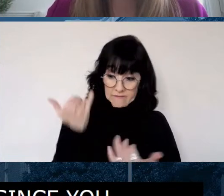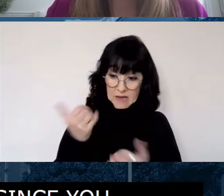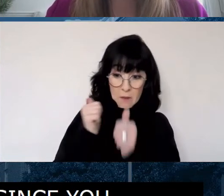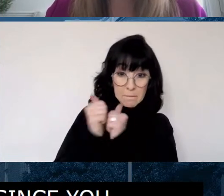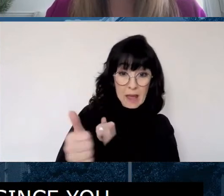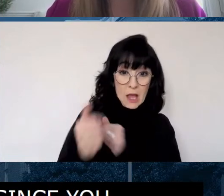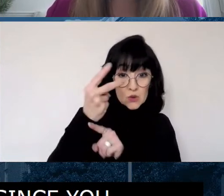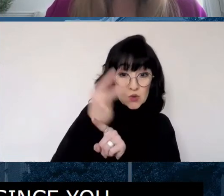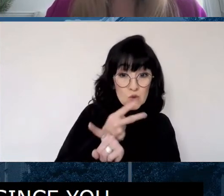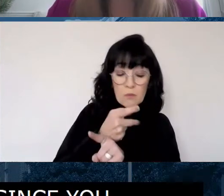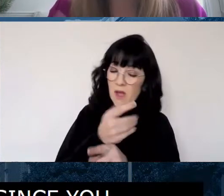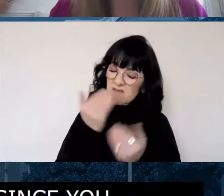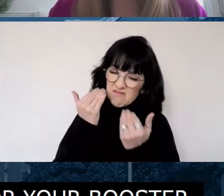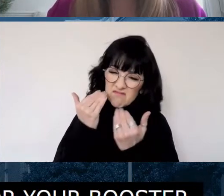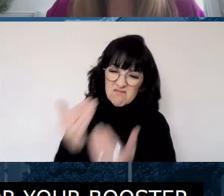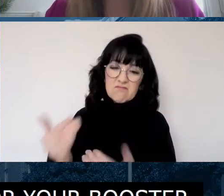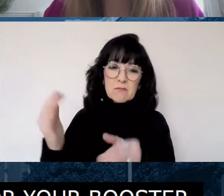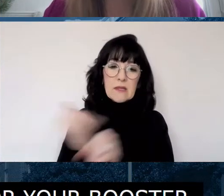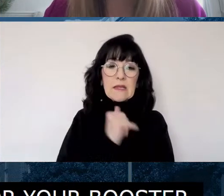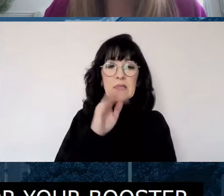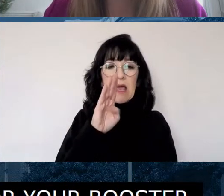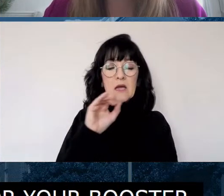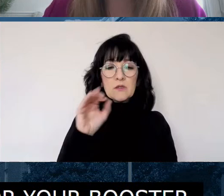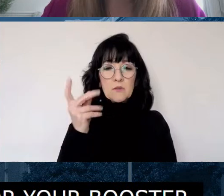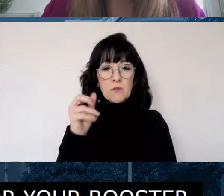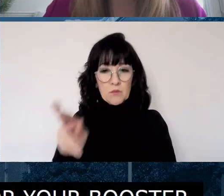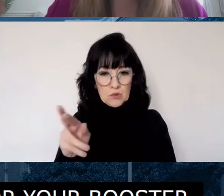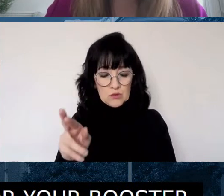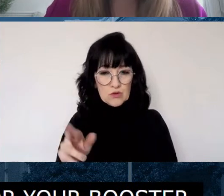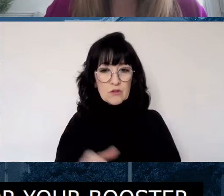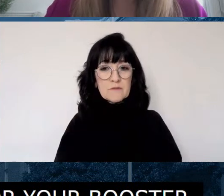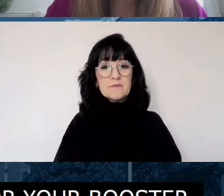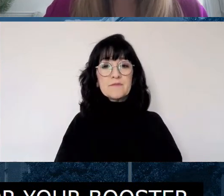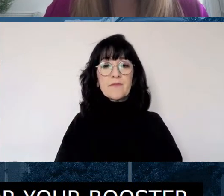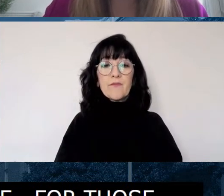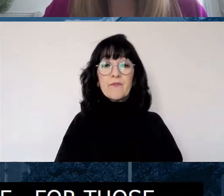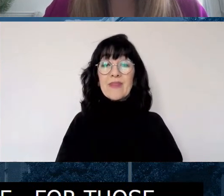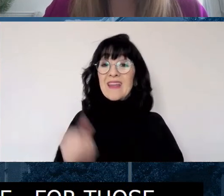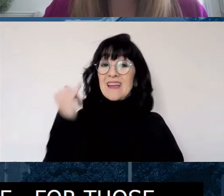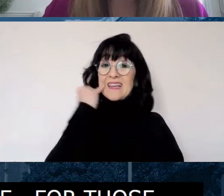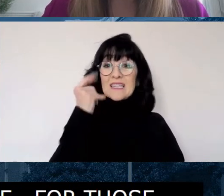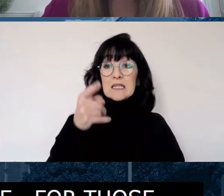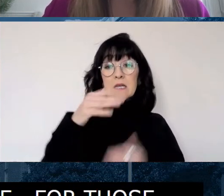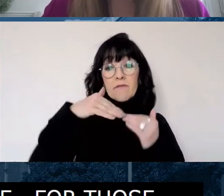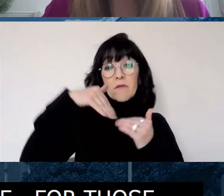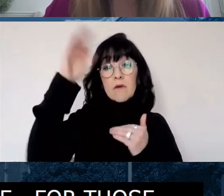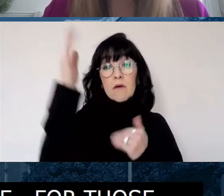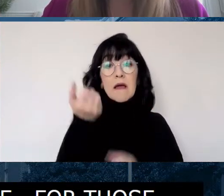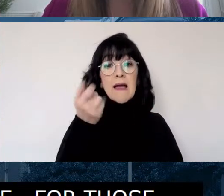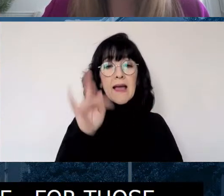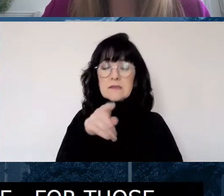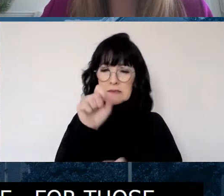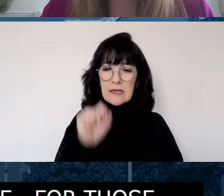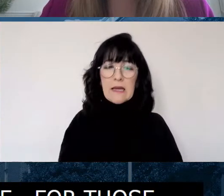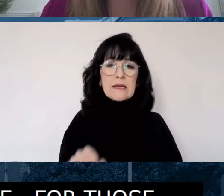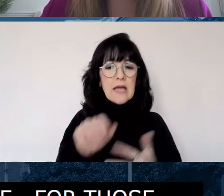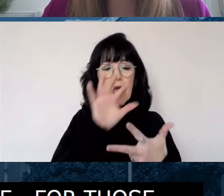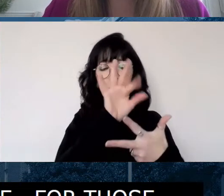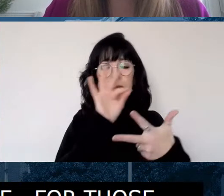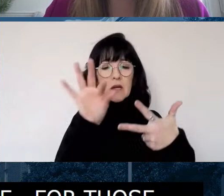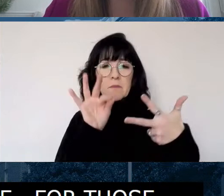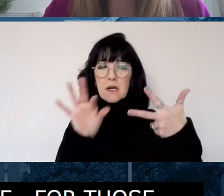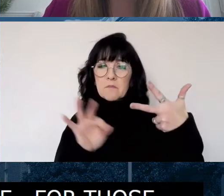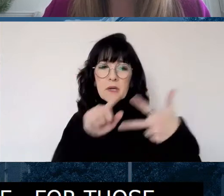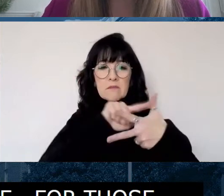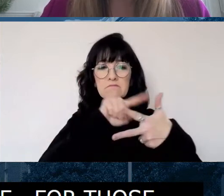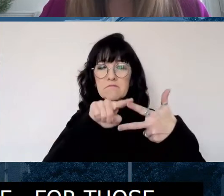who are 18 and older, you can choose any one of the vaccines. If you're under 18, 12 to 17 are those who are